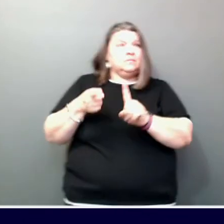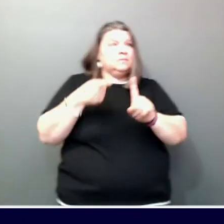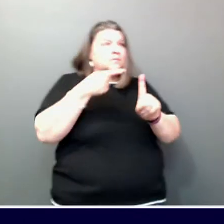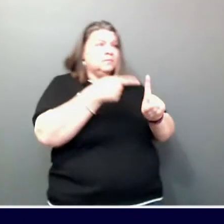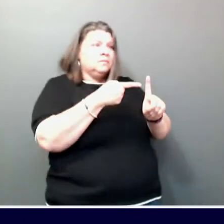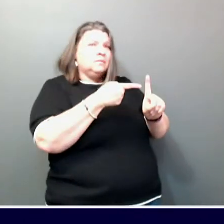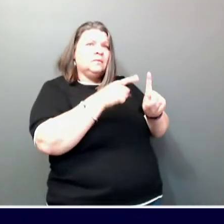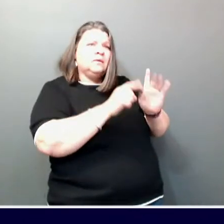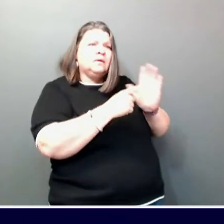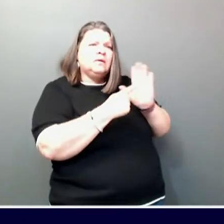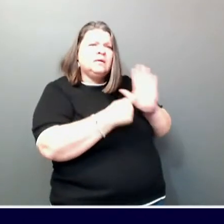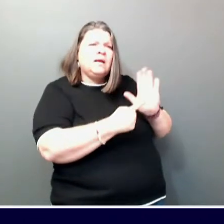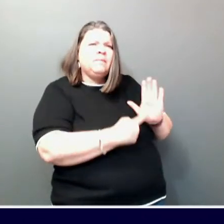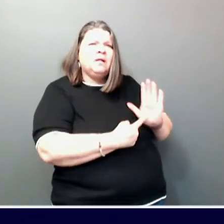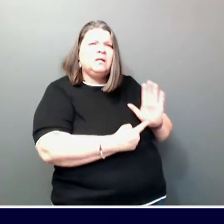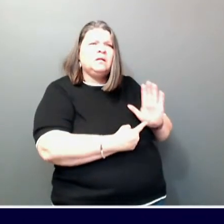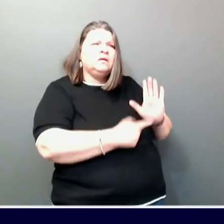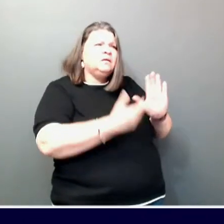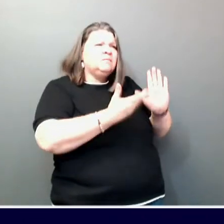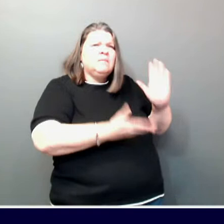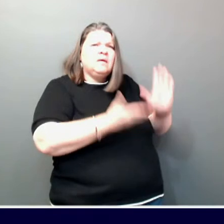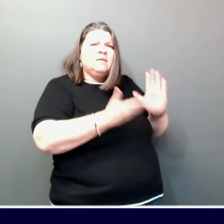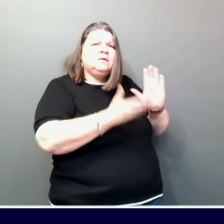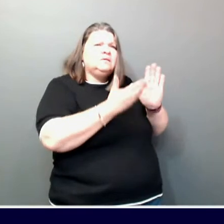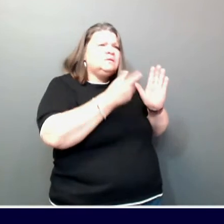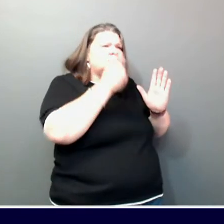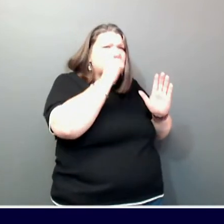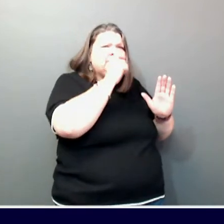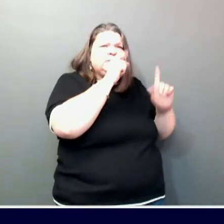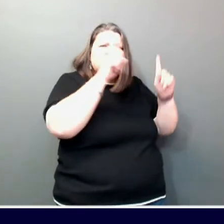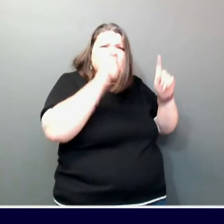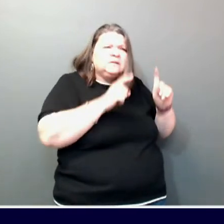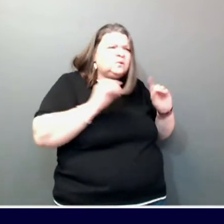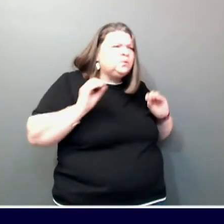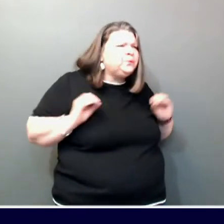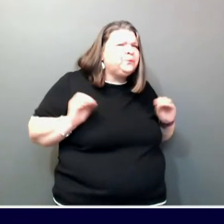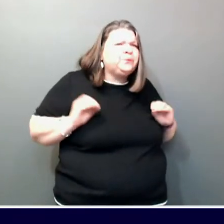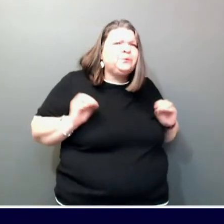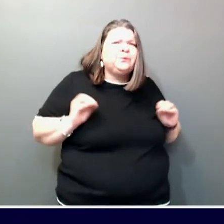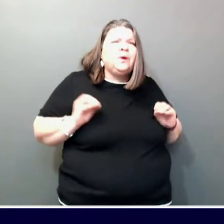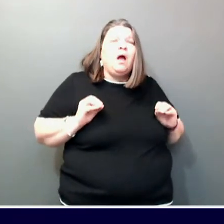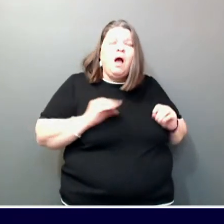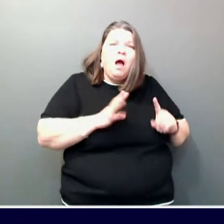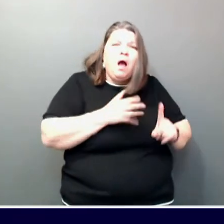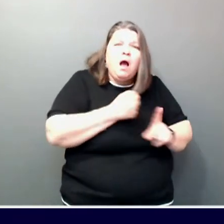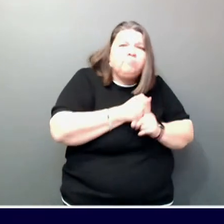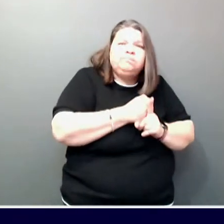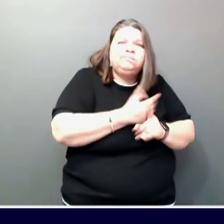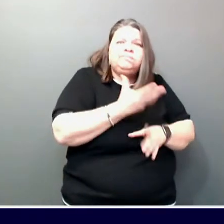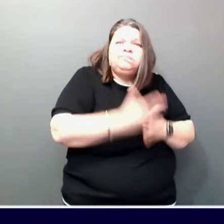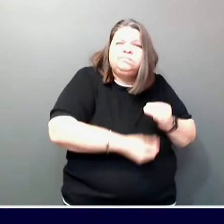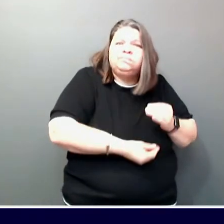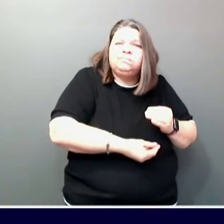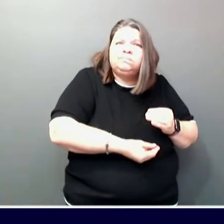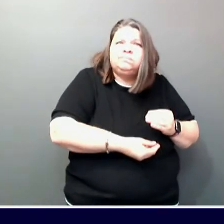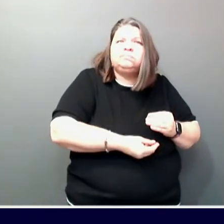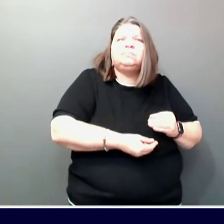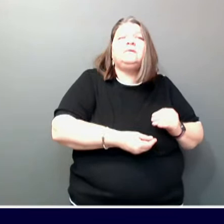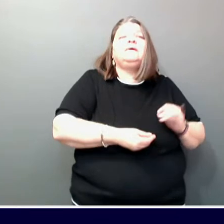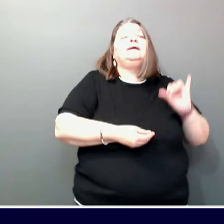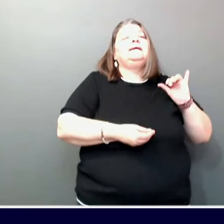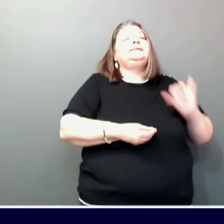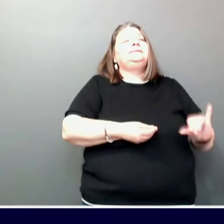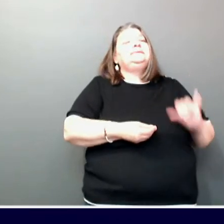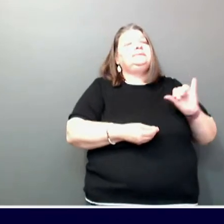inside, maybe didn't get tested. Their provider, and if those individuals die, sadly, their provider, knowing of that